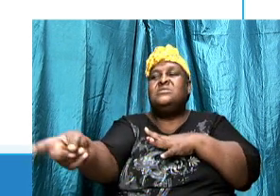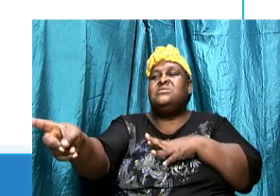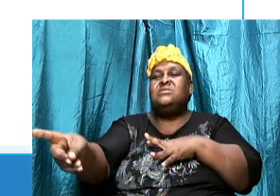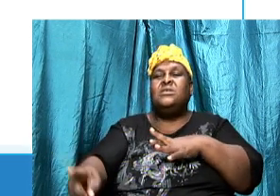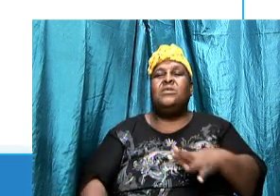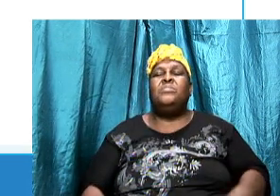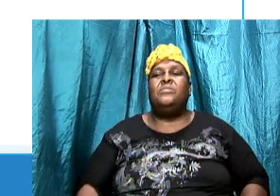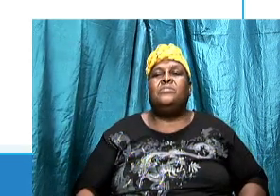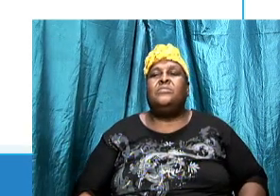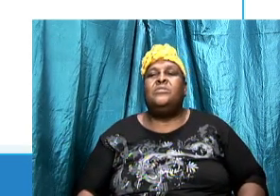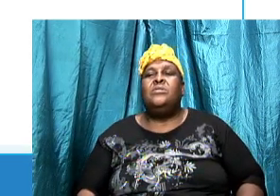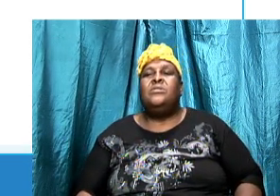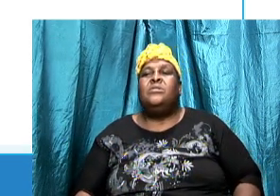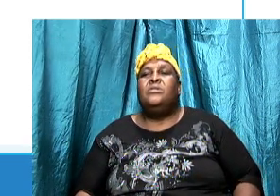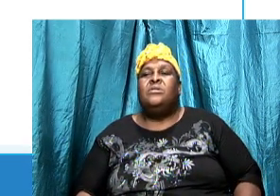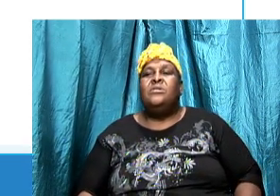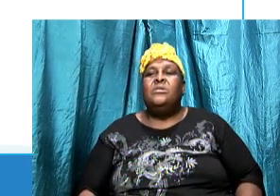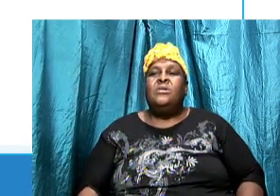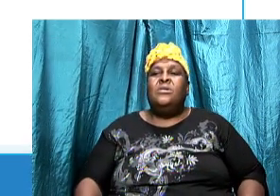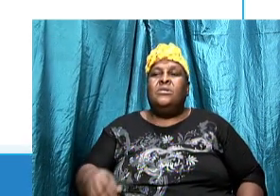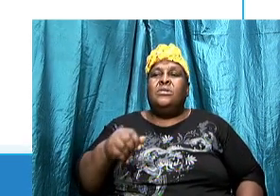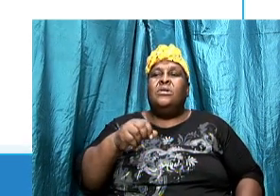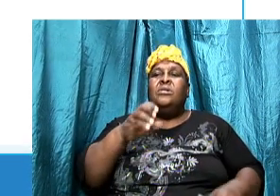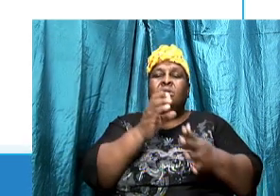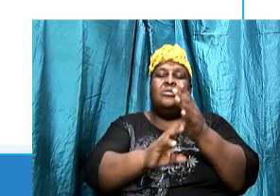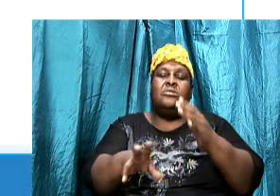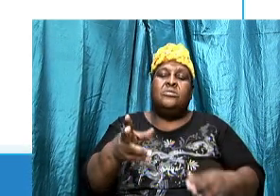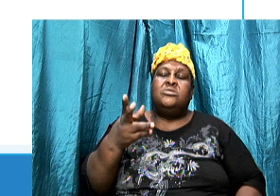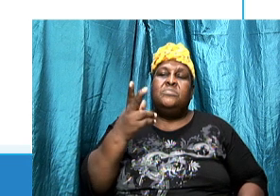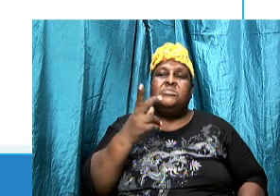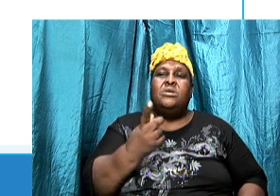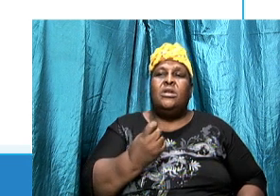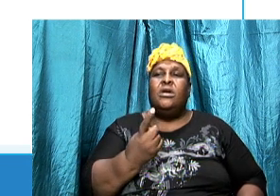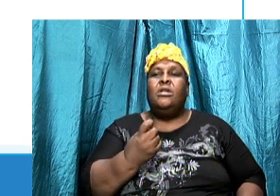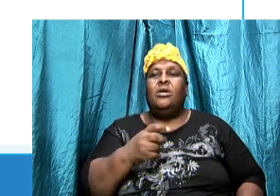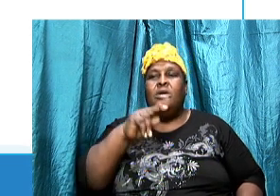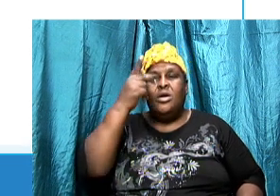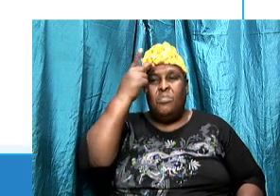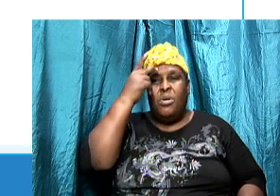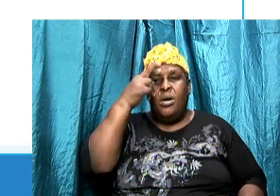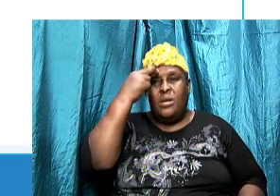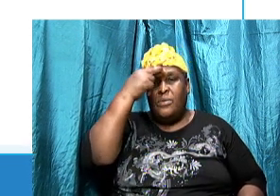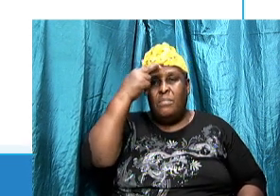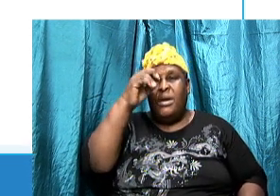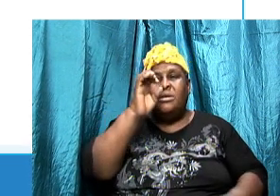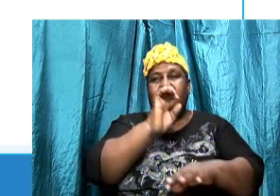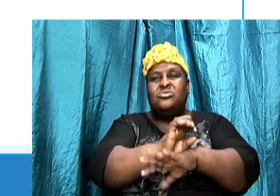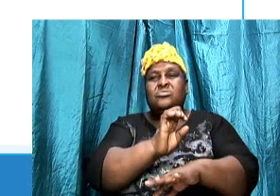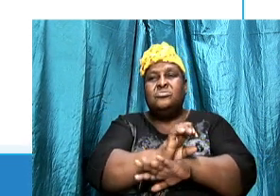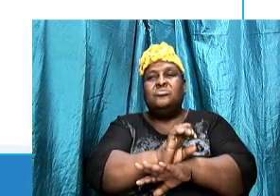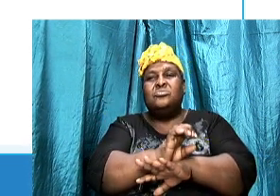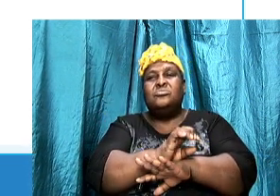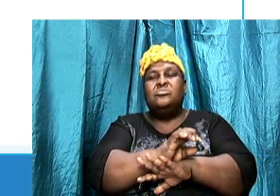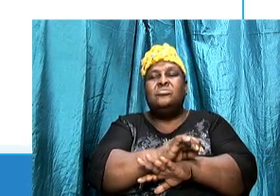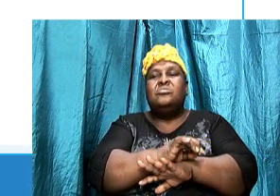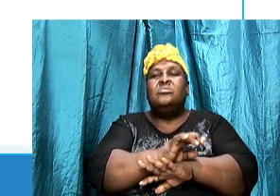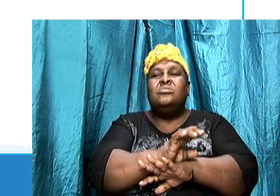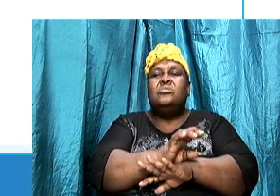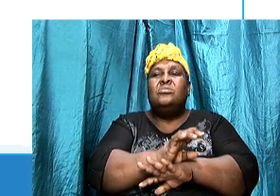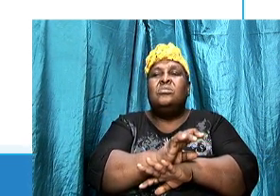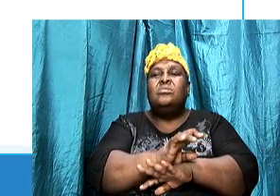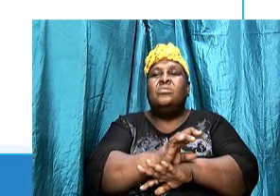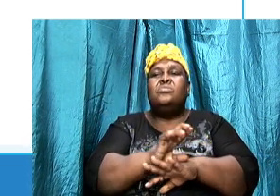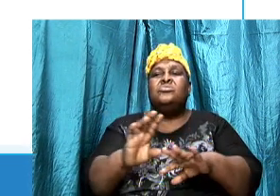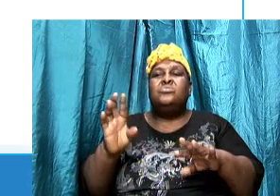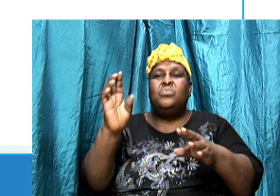We won't spend much time here. In chapter 11, Paul reminded the church that they should wear